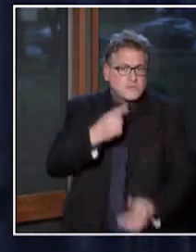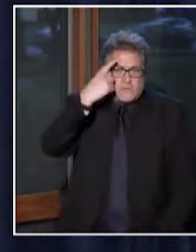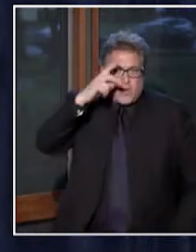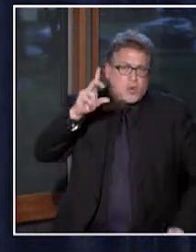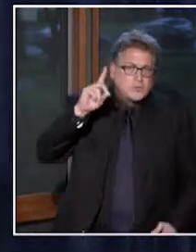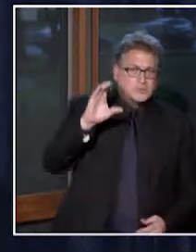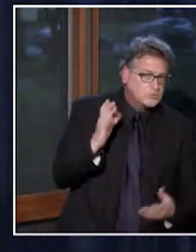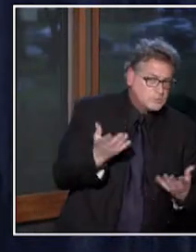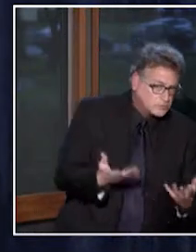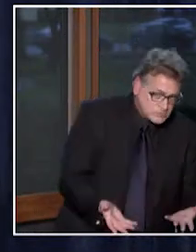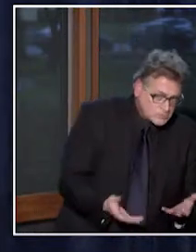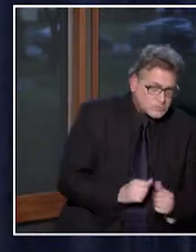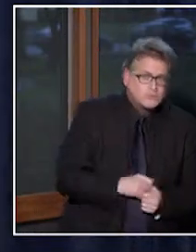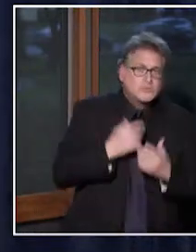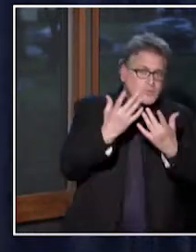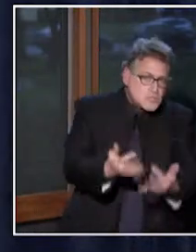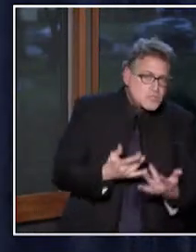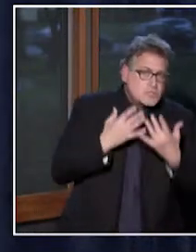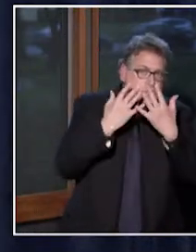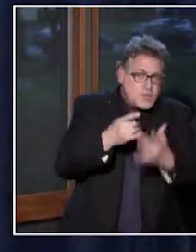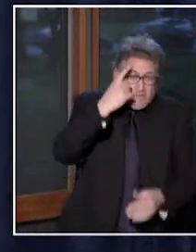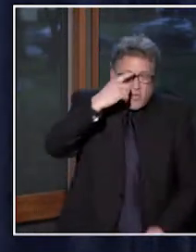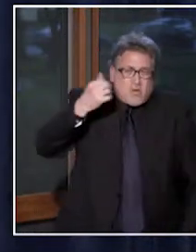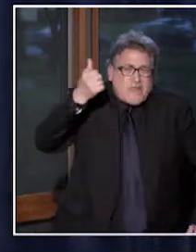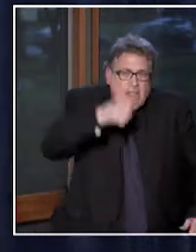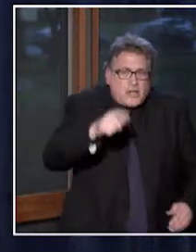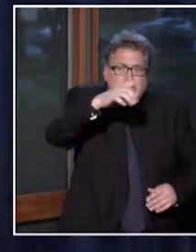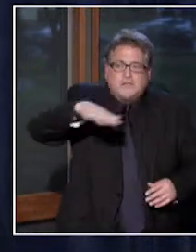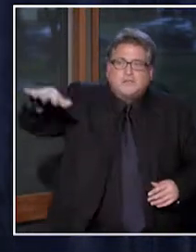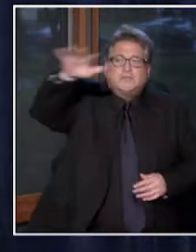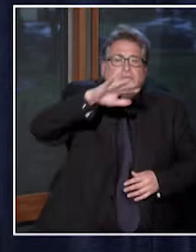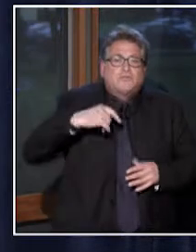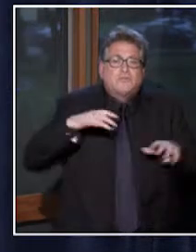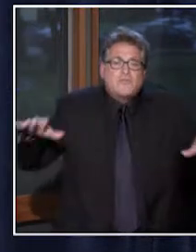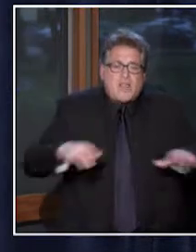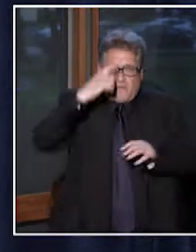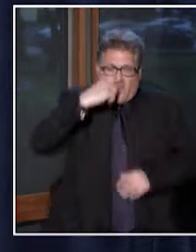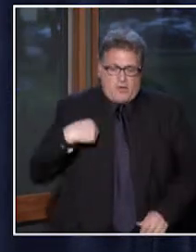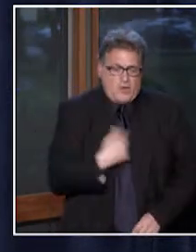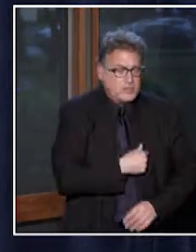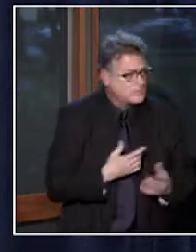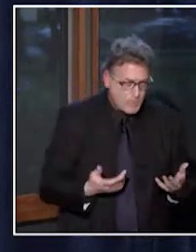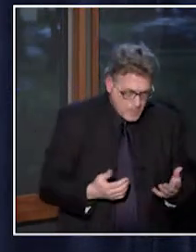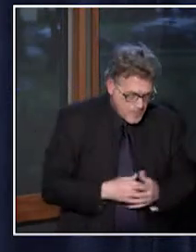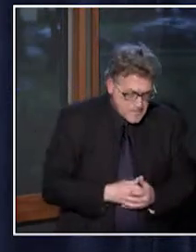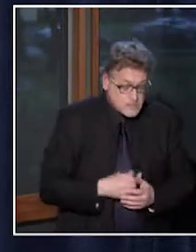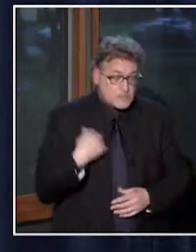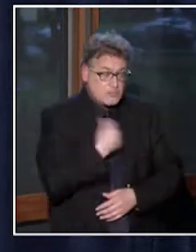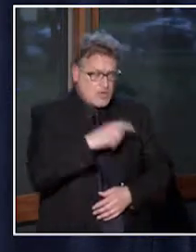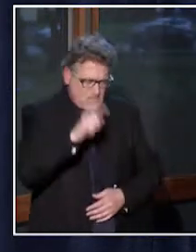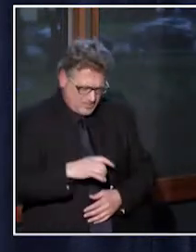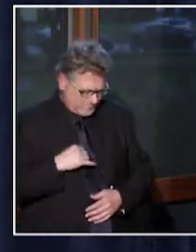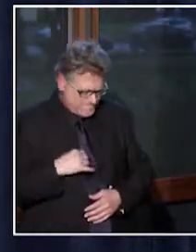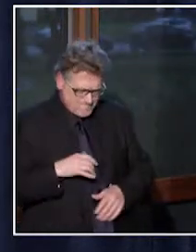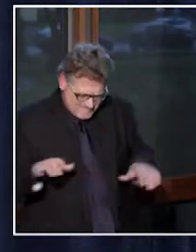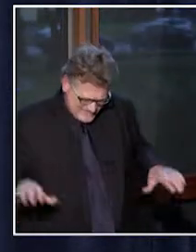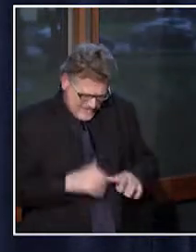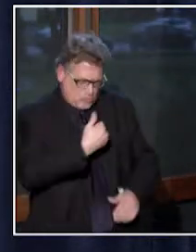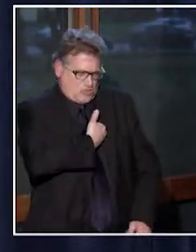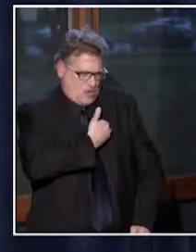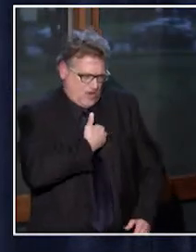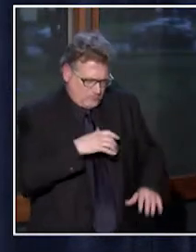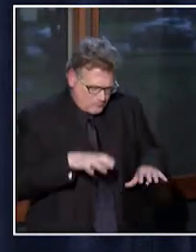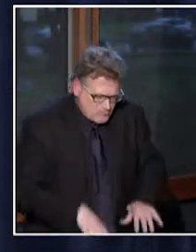to wait for anyone to act on our behalf. We have to take this moment into our own hands. We